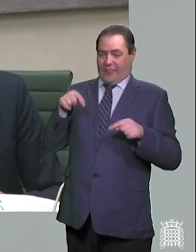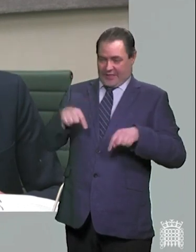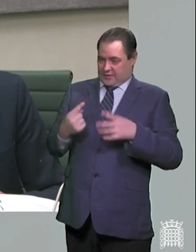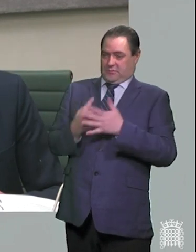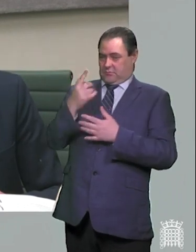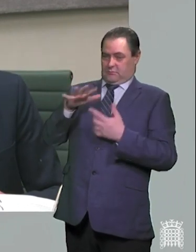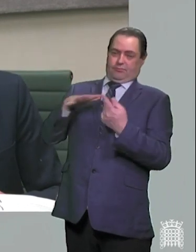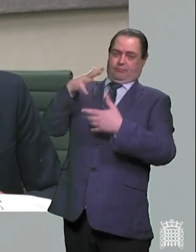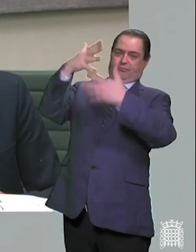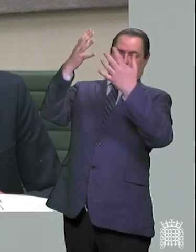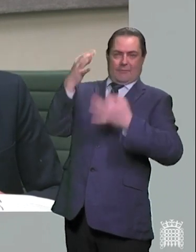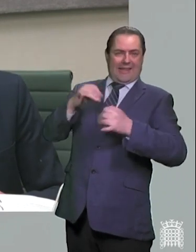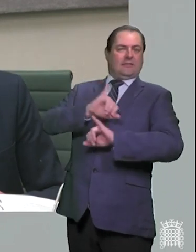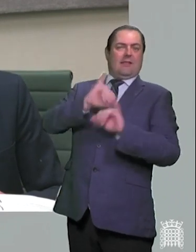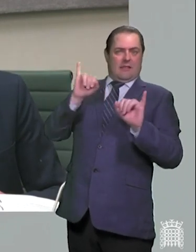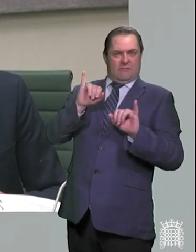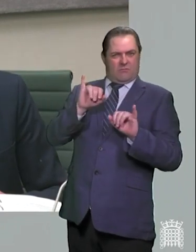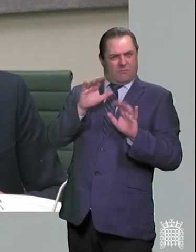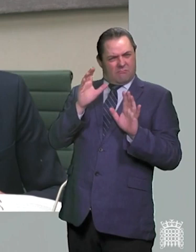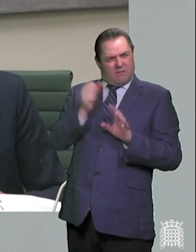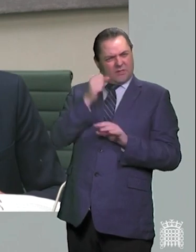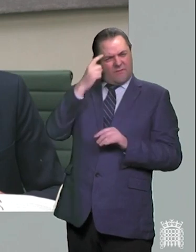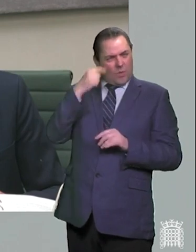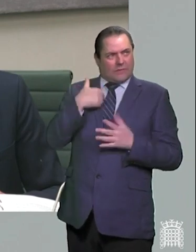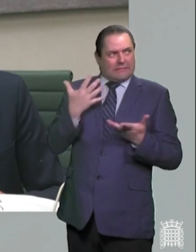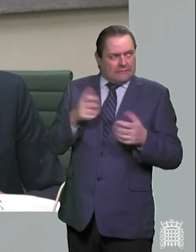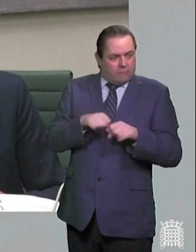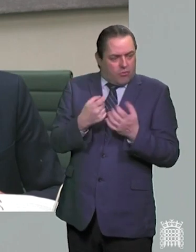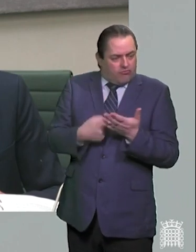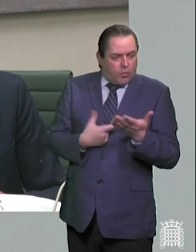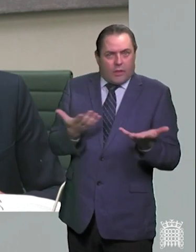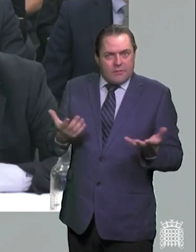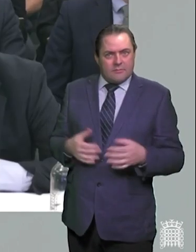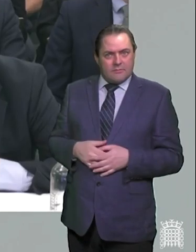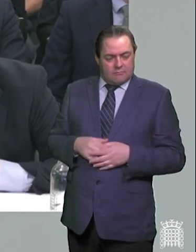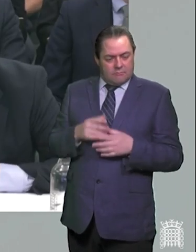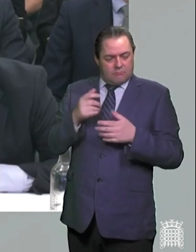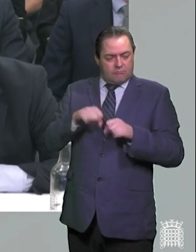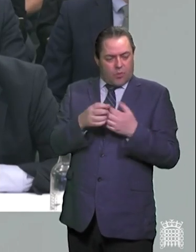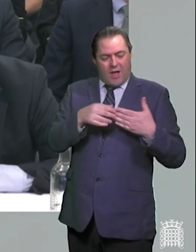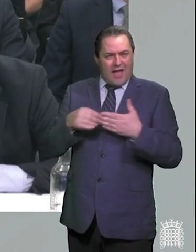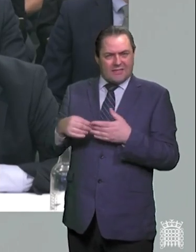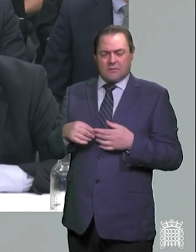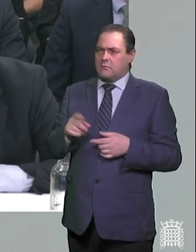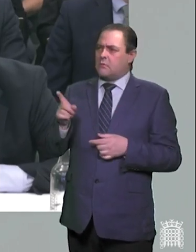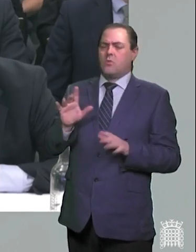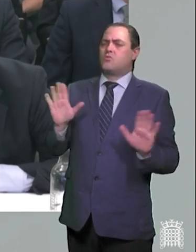broke around you, that it was in breach of workplace guidance relating to social distancing. No,